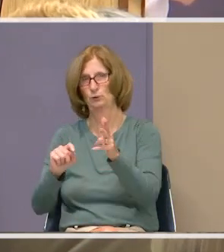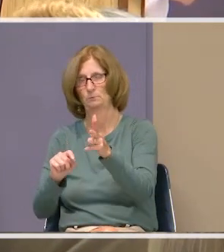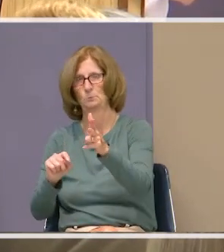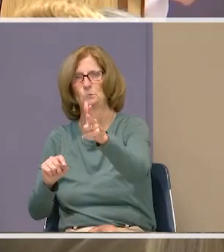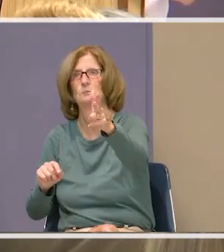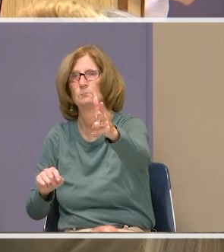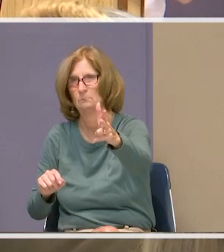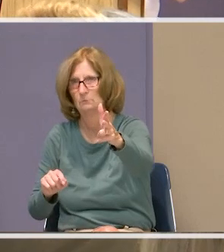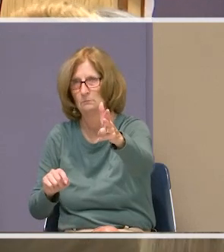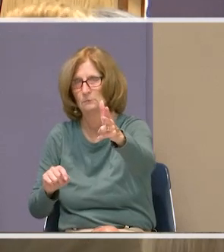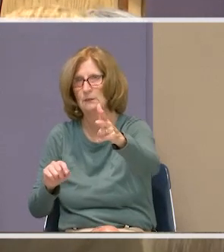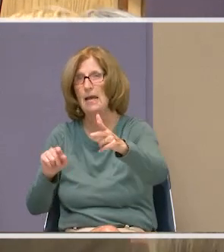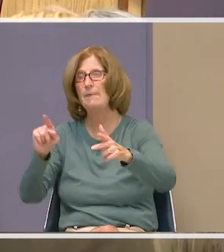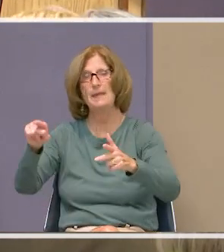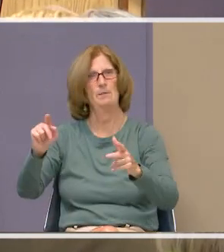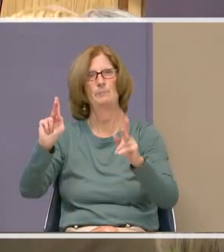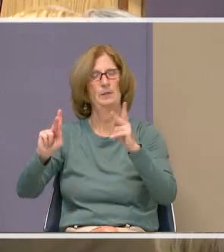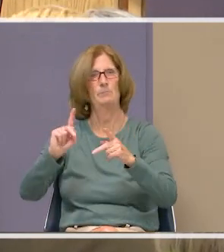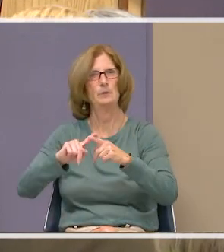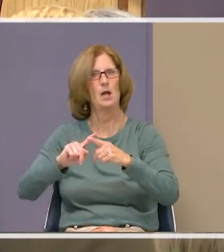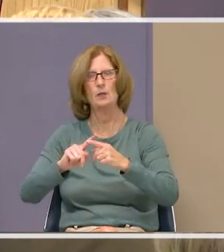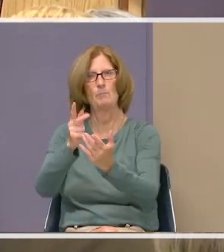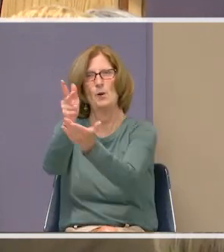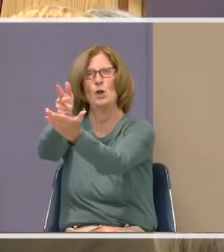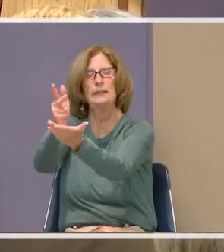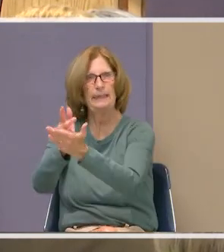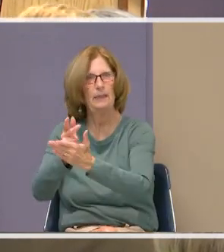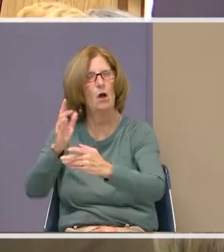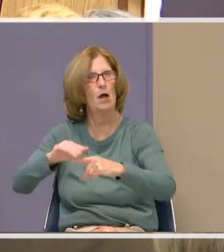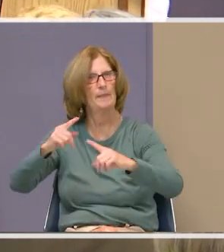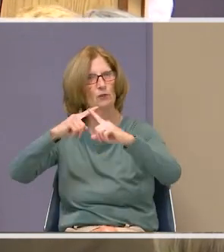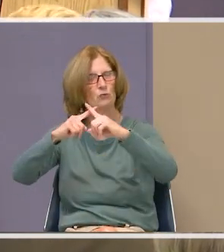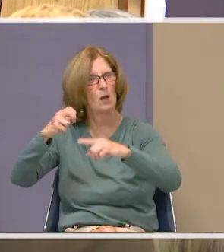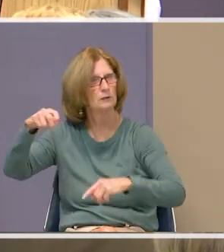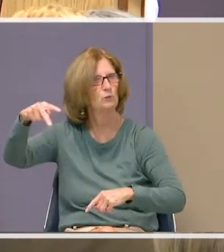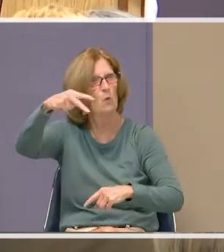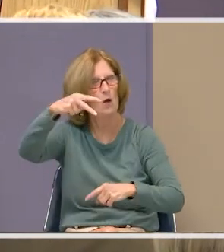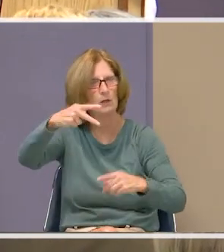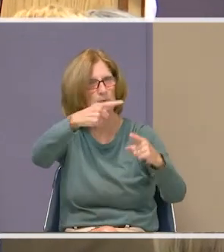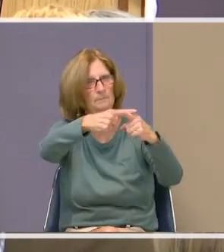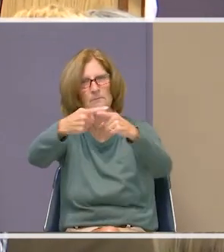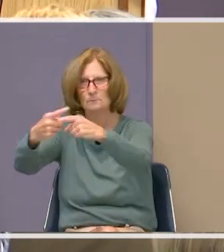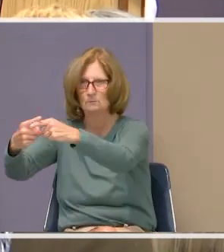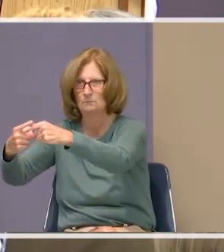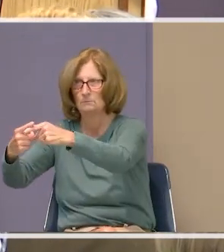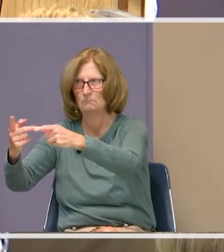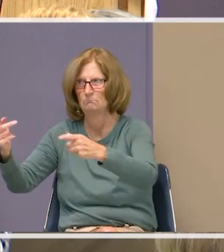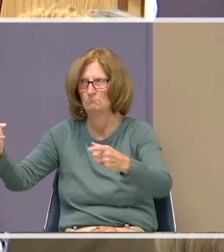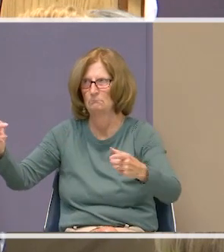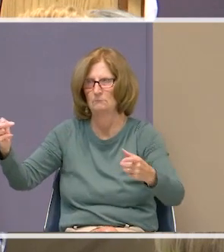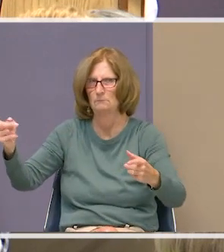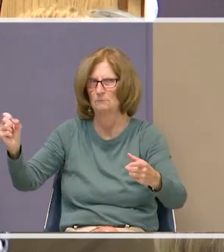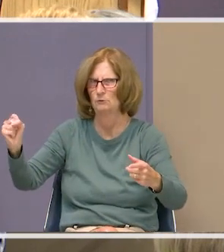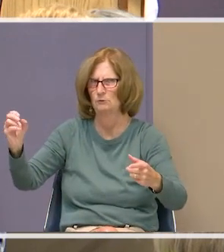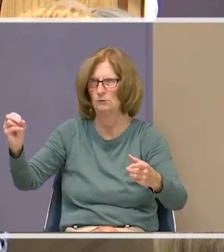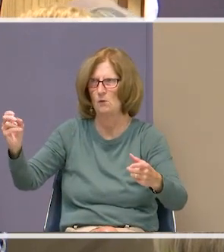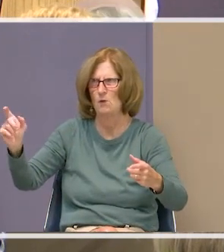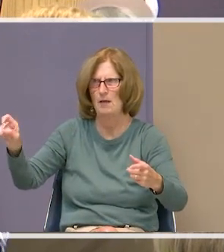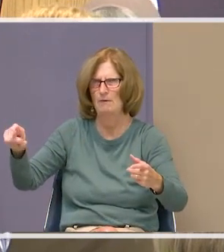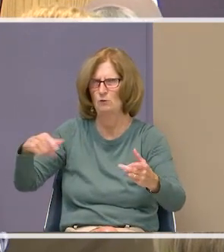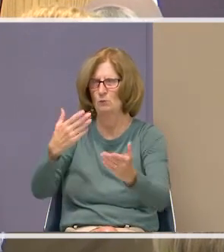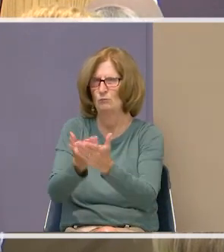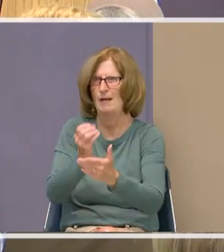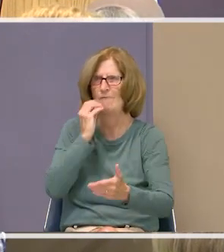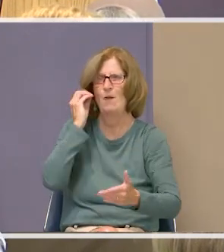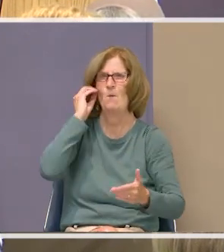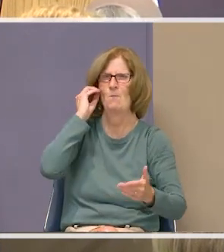that crosswalk issue people were already talking about. So, I gotta get home. Yeah. So